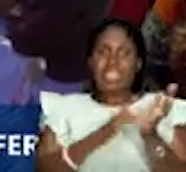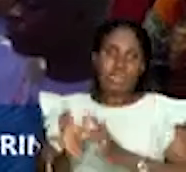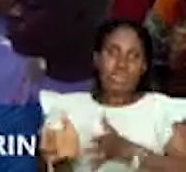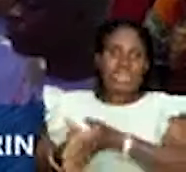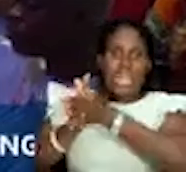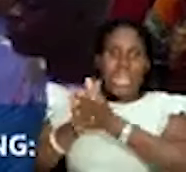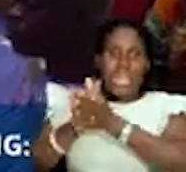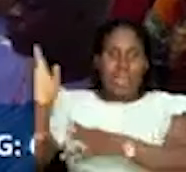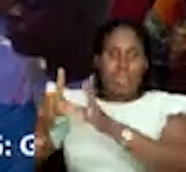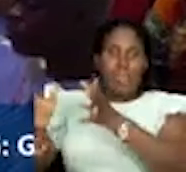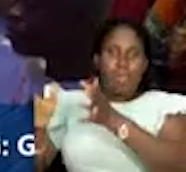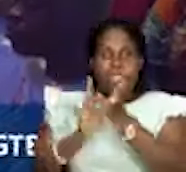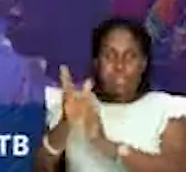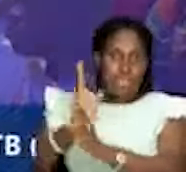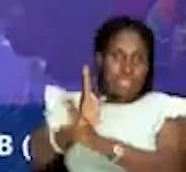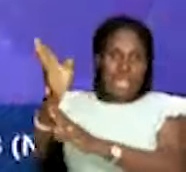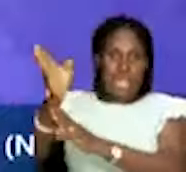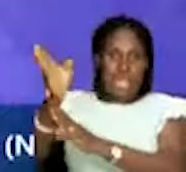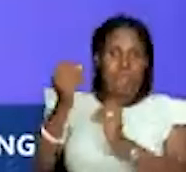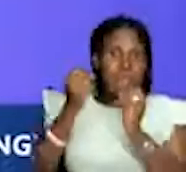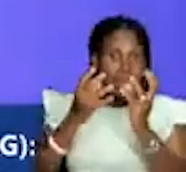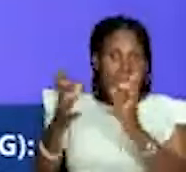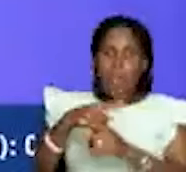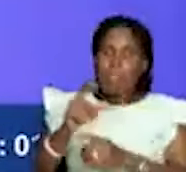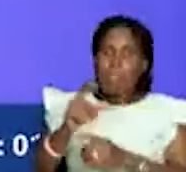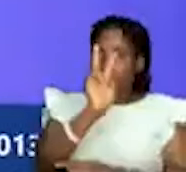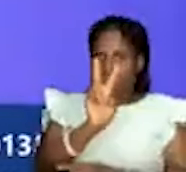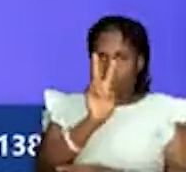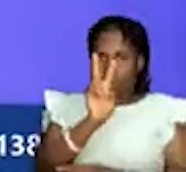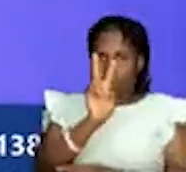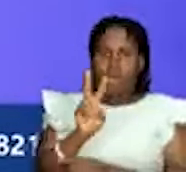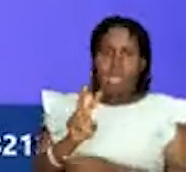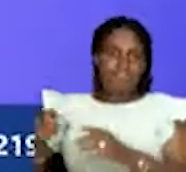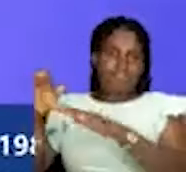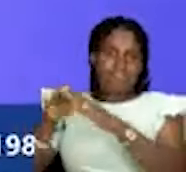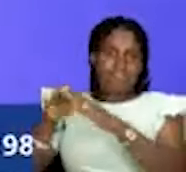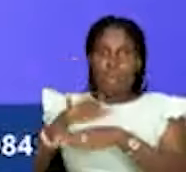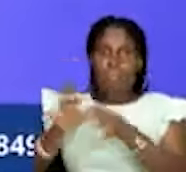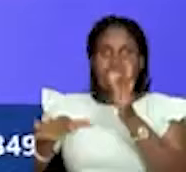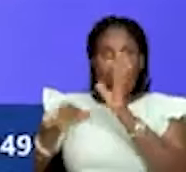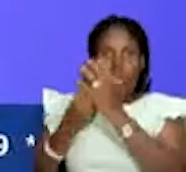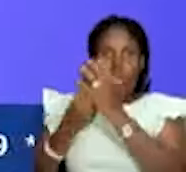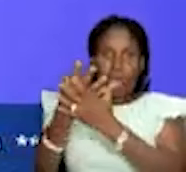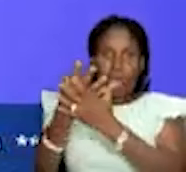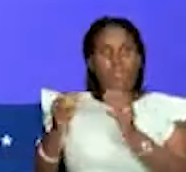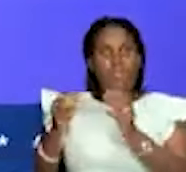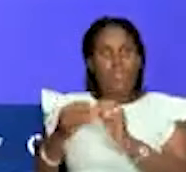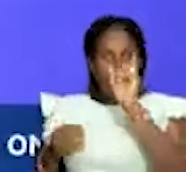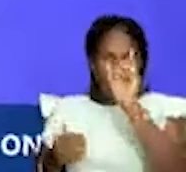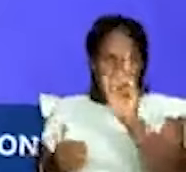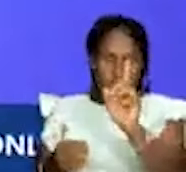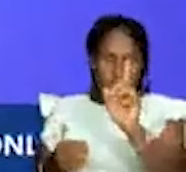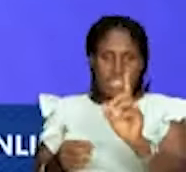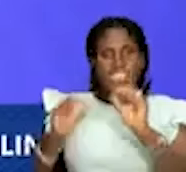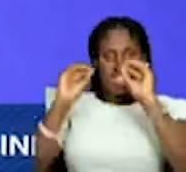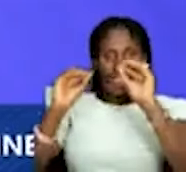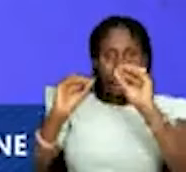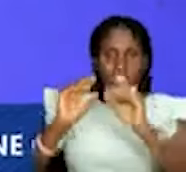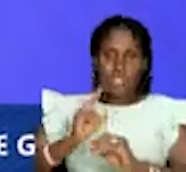really. But 2, as far as their spiritual growth is concerned. Number 1, teach us to pray. Number